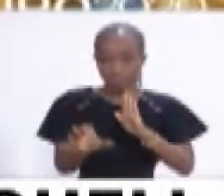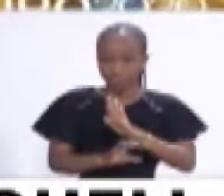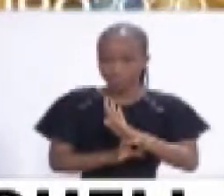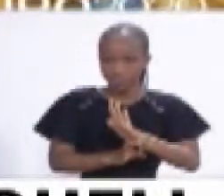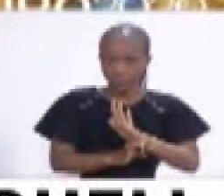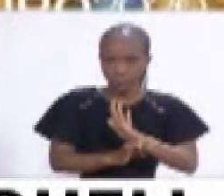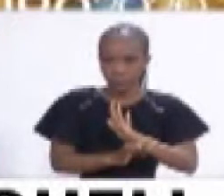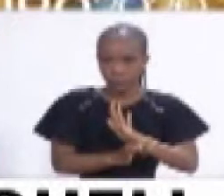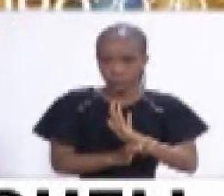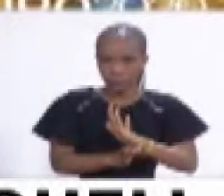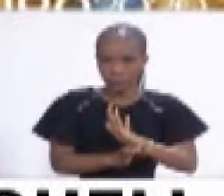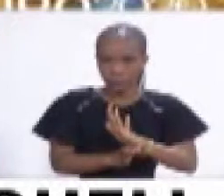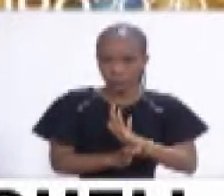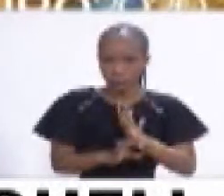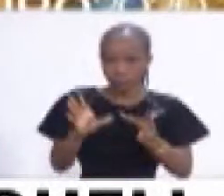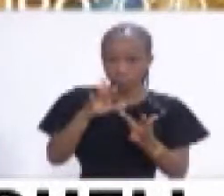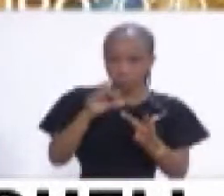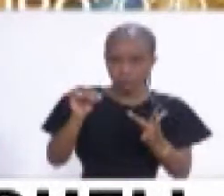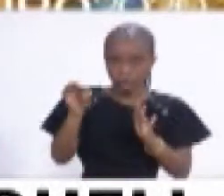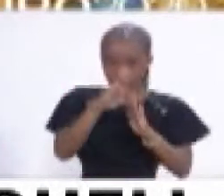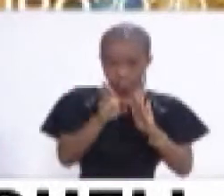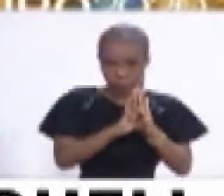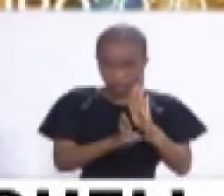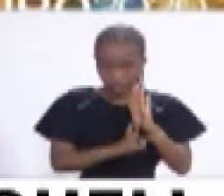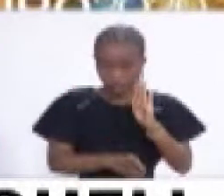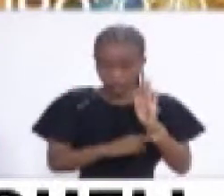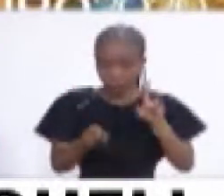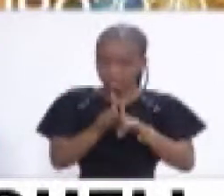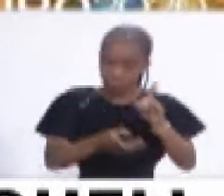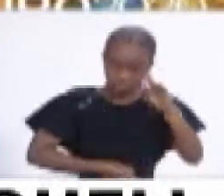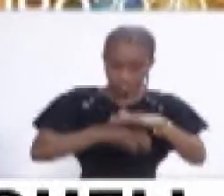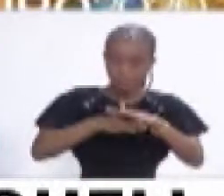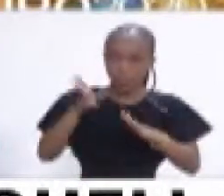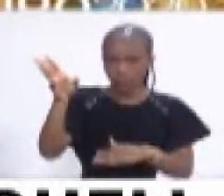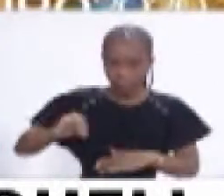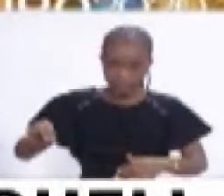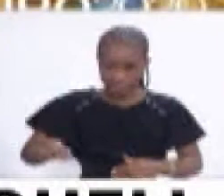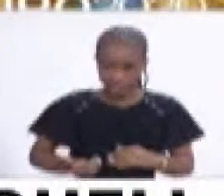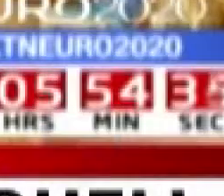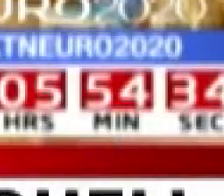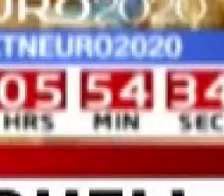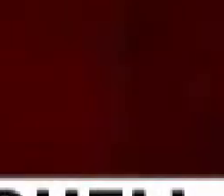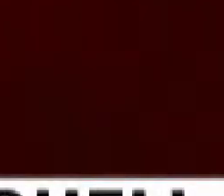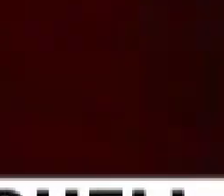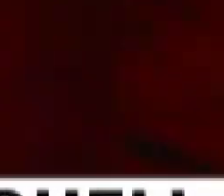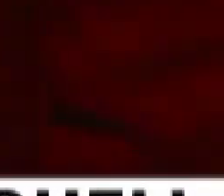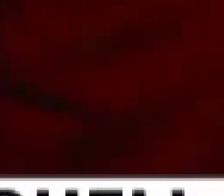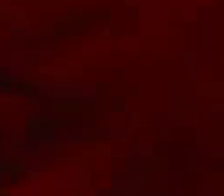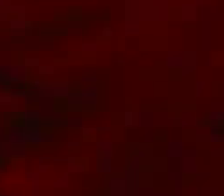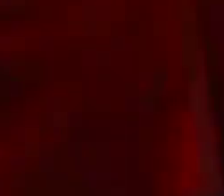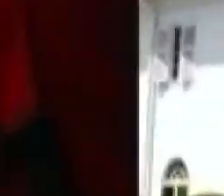Constitution, to take steps and remove him. To impeach the president. To impeach the president.